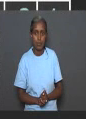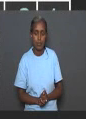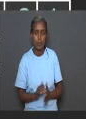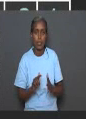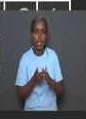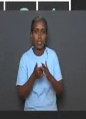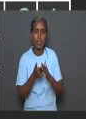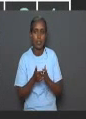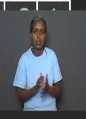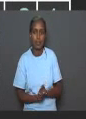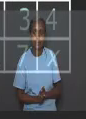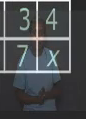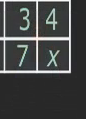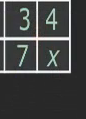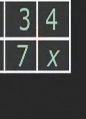Begin.